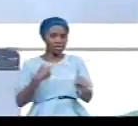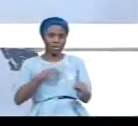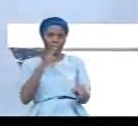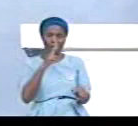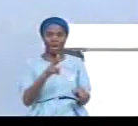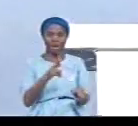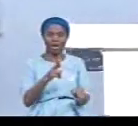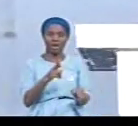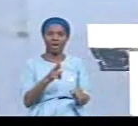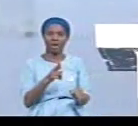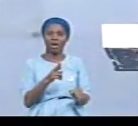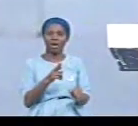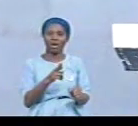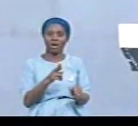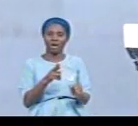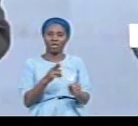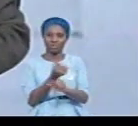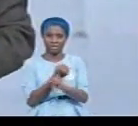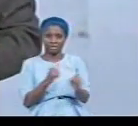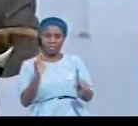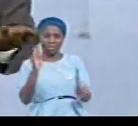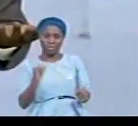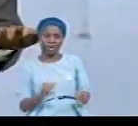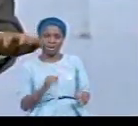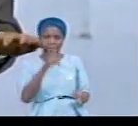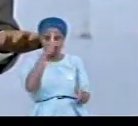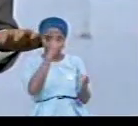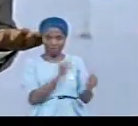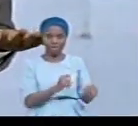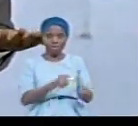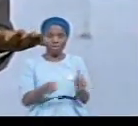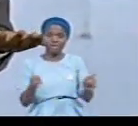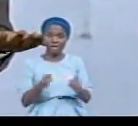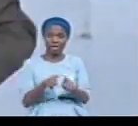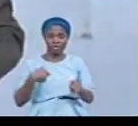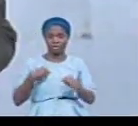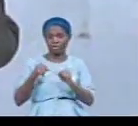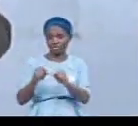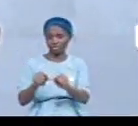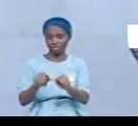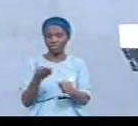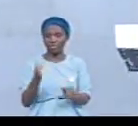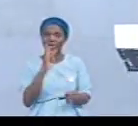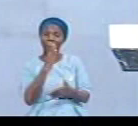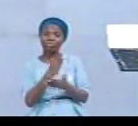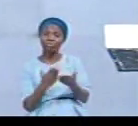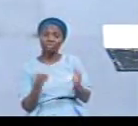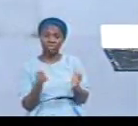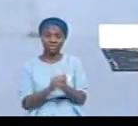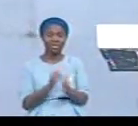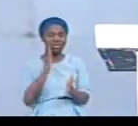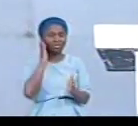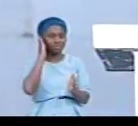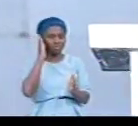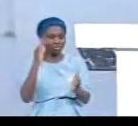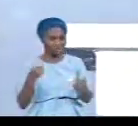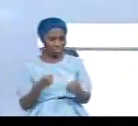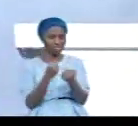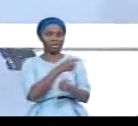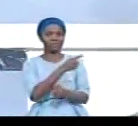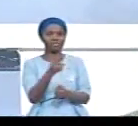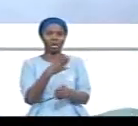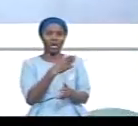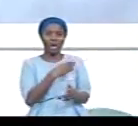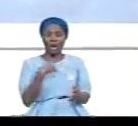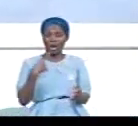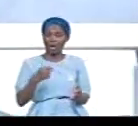you move on and on, there'll be things that will confront you. And the just, the justified in